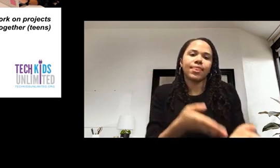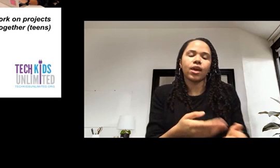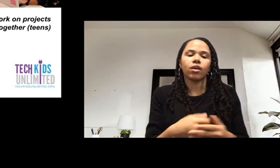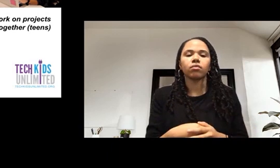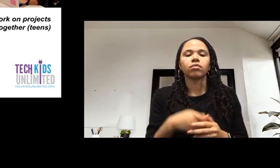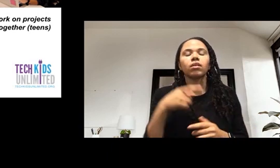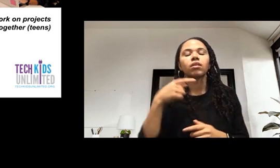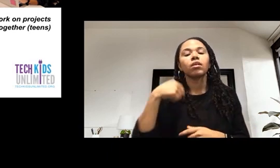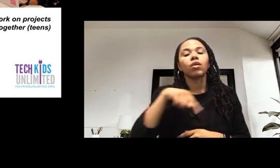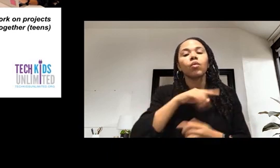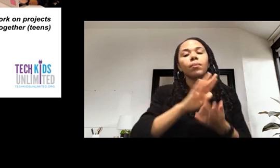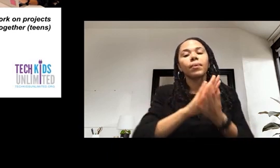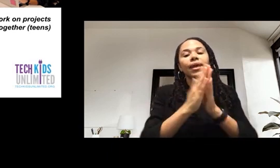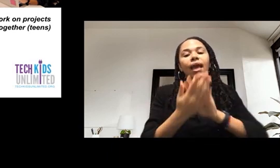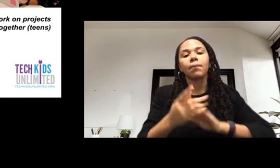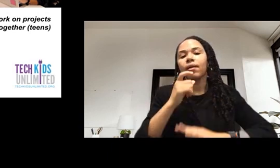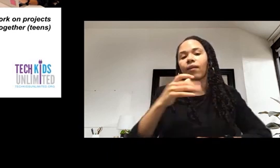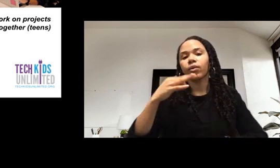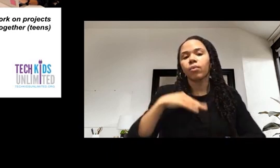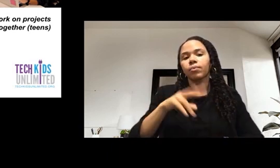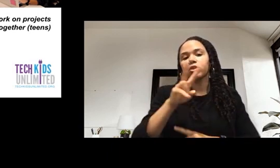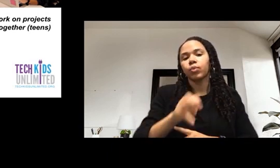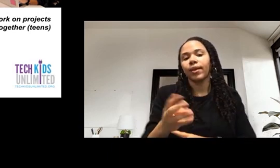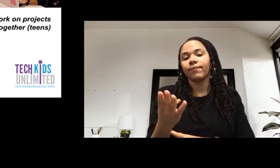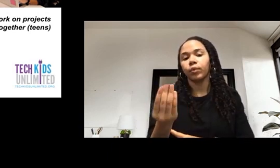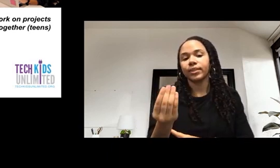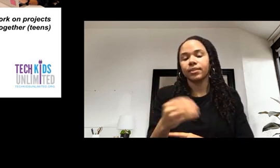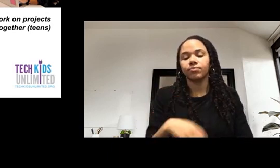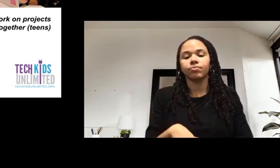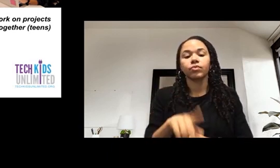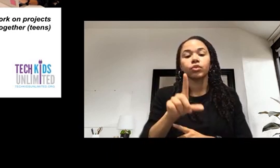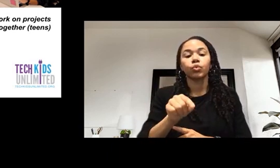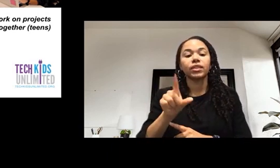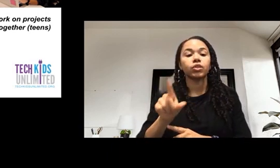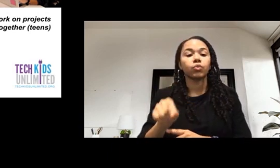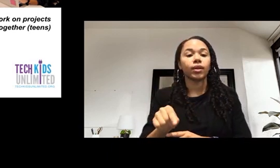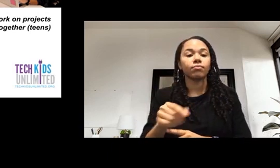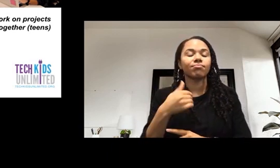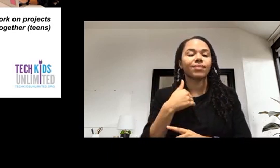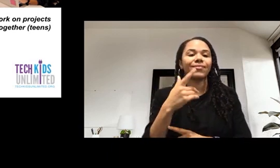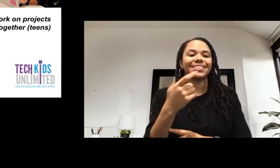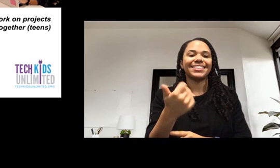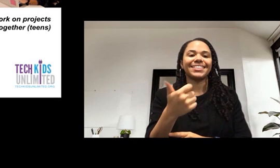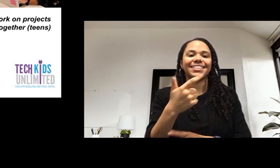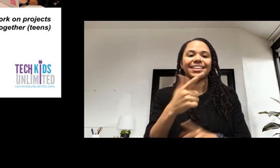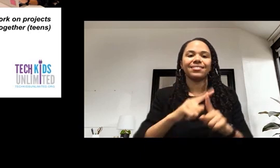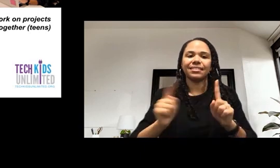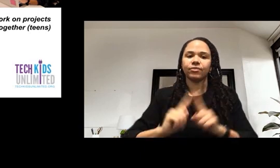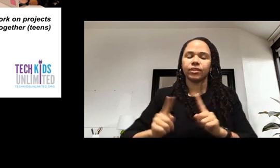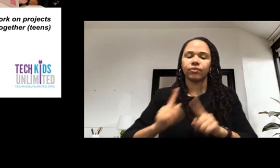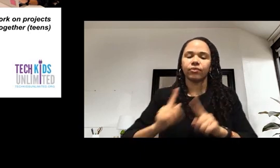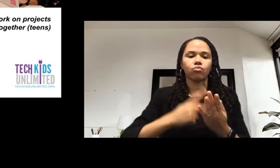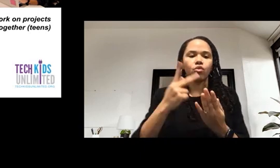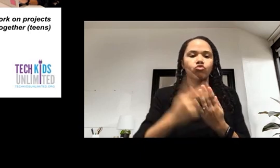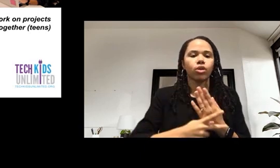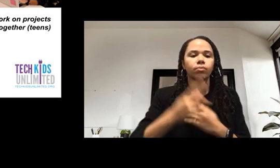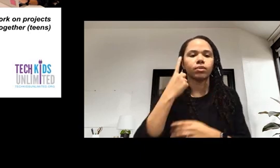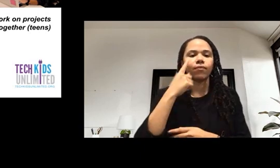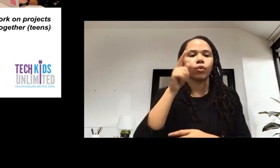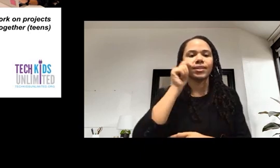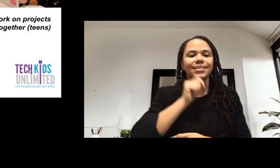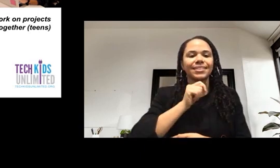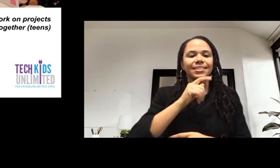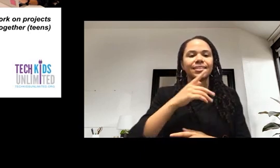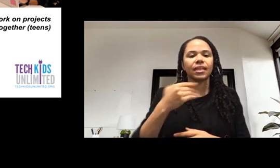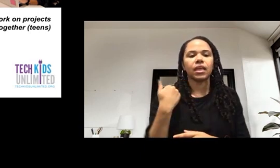in 2014. In 2020, we now have 10 different kinds of programs for youth, teens, young adults, and families, and we operate